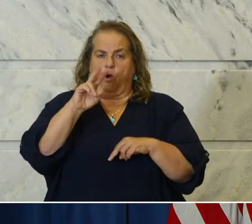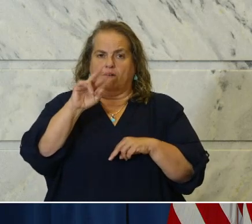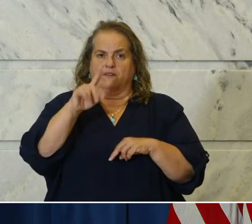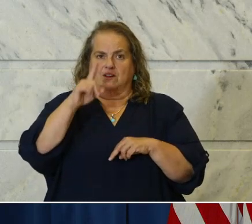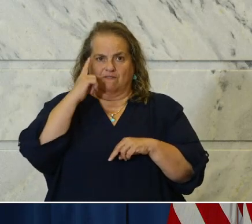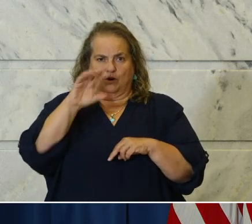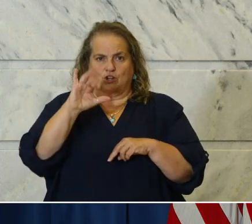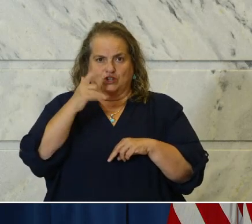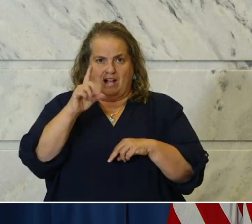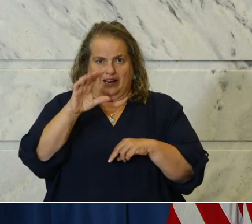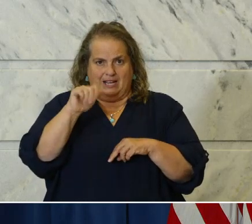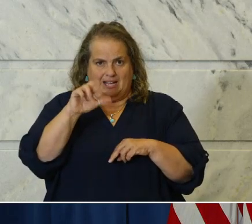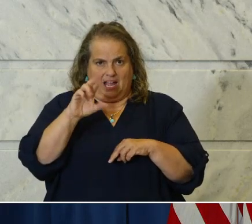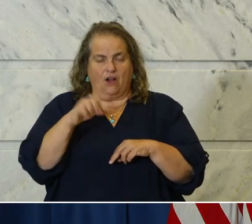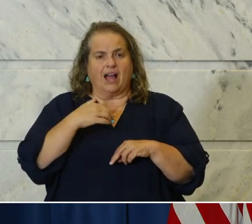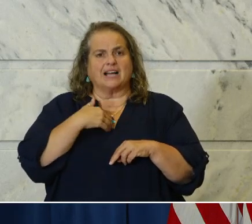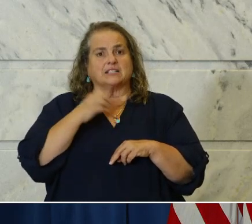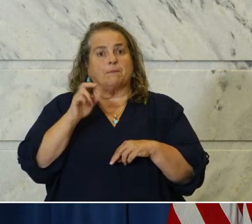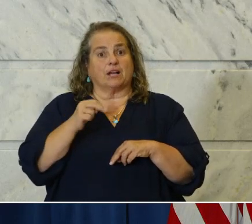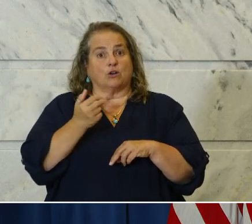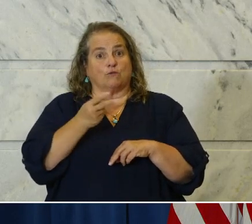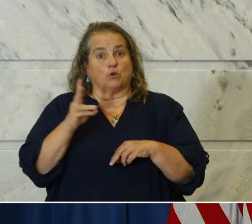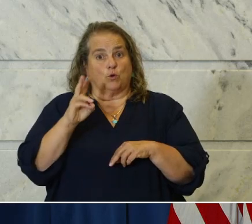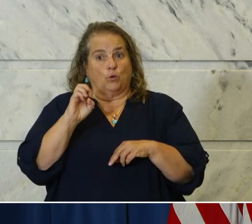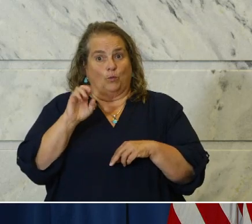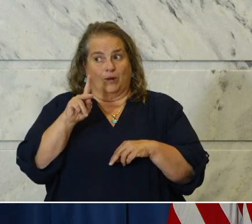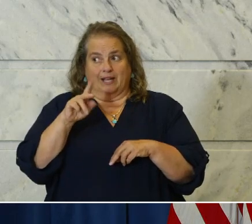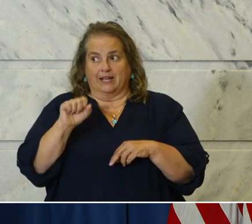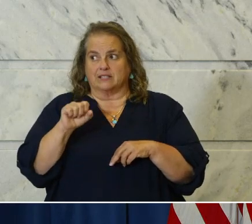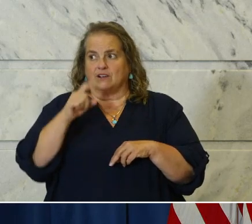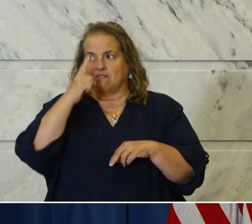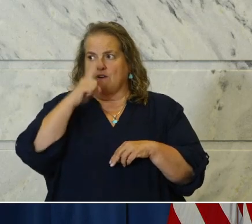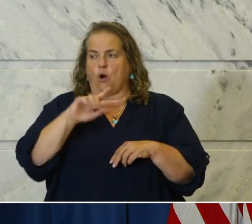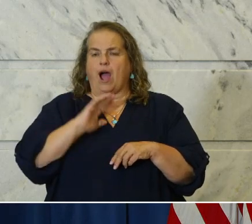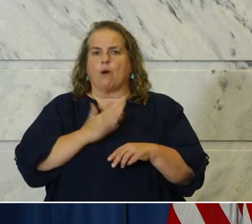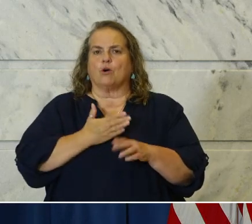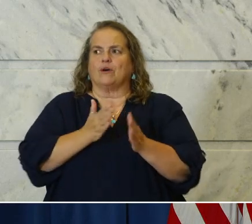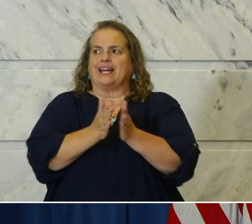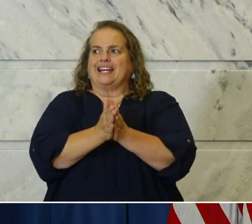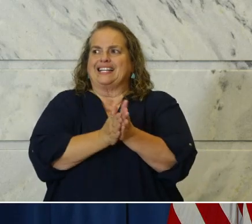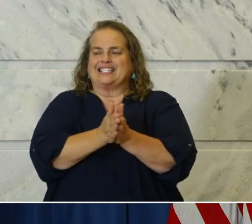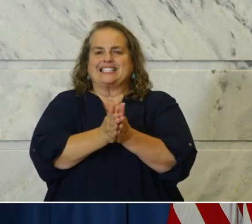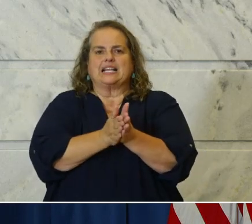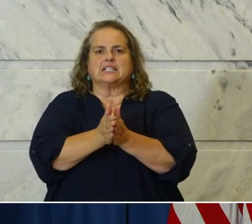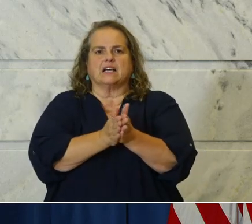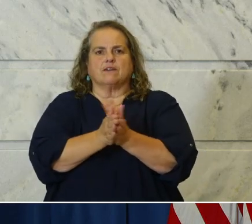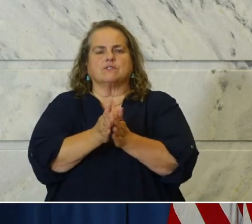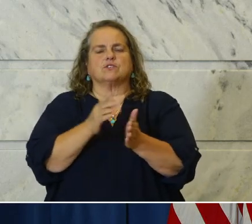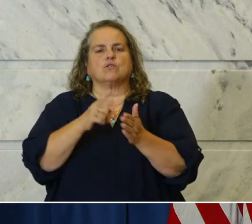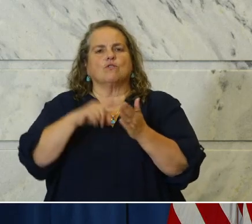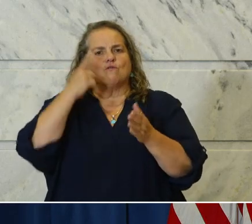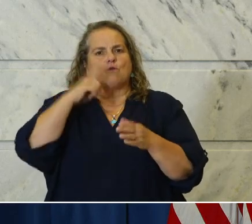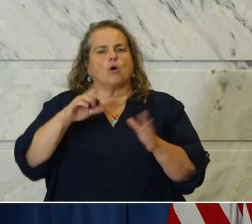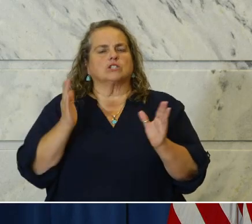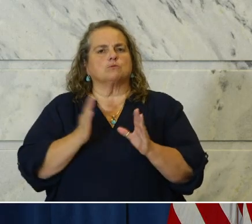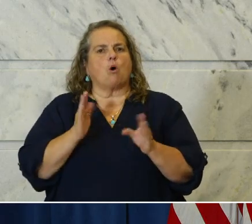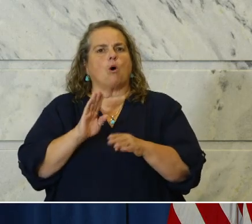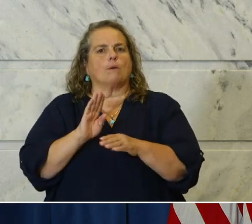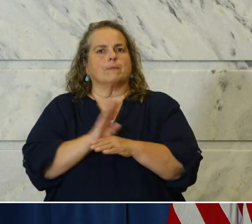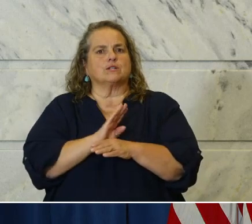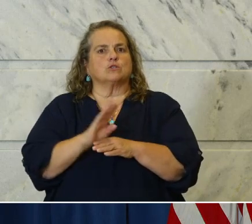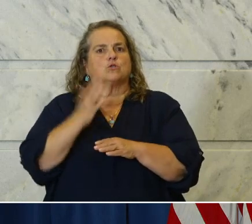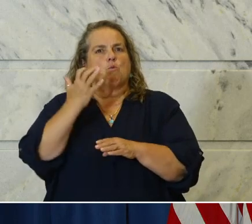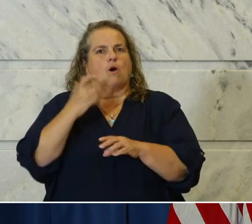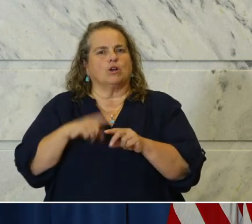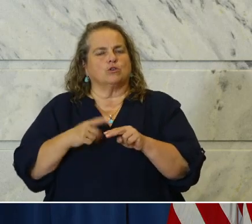That is a good question. We have Secretary Freelander here, and I realized he had one other update if you want to give it here real quick that I forgot about, wanting to wish